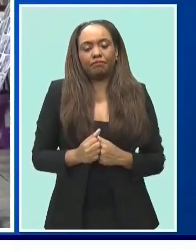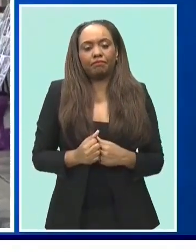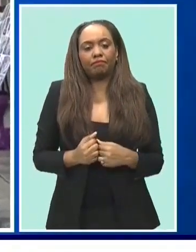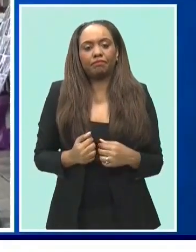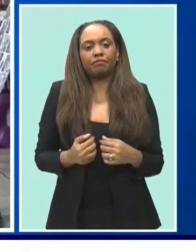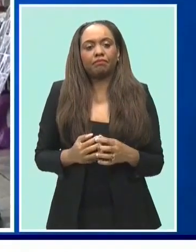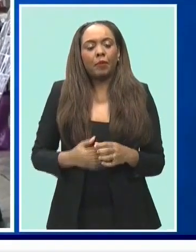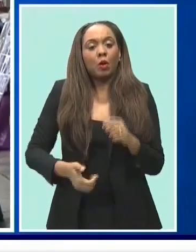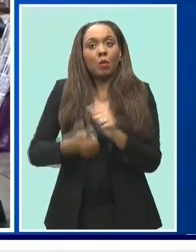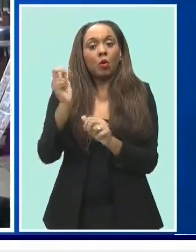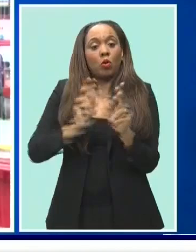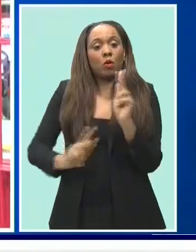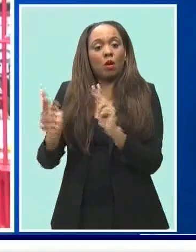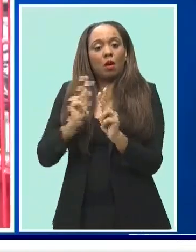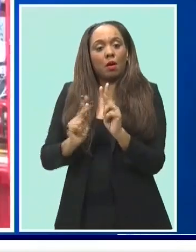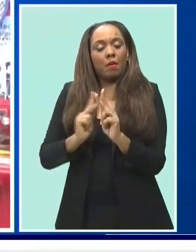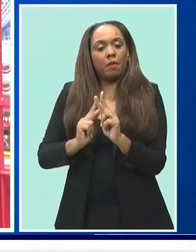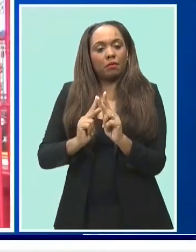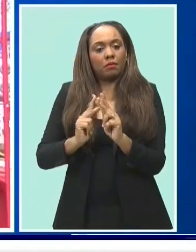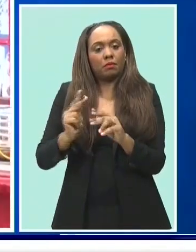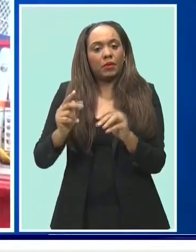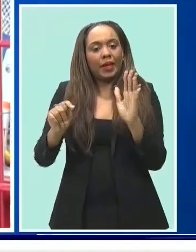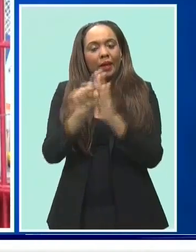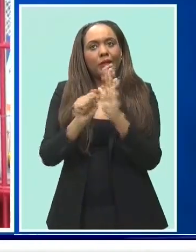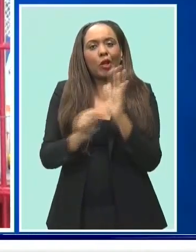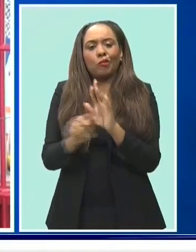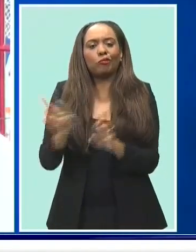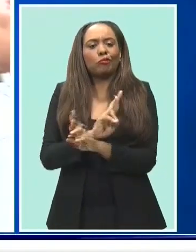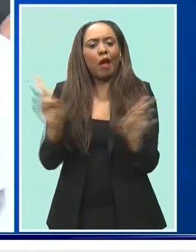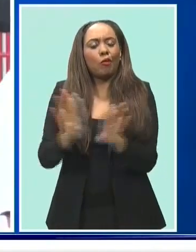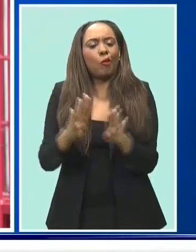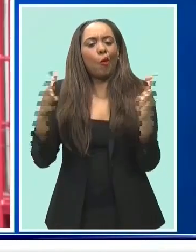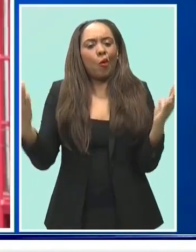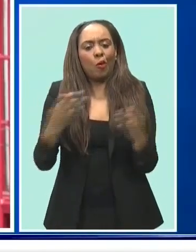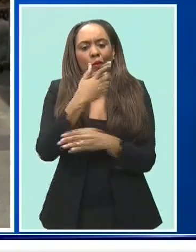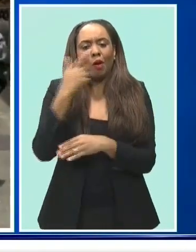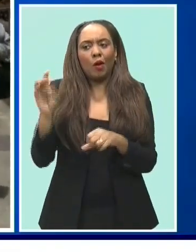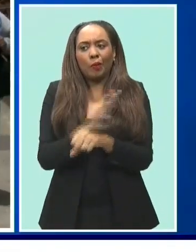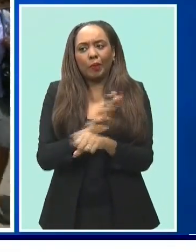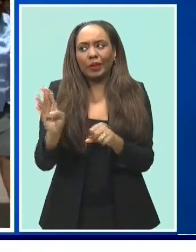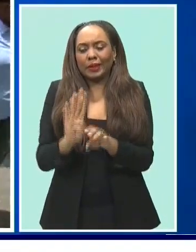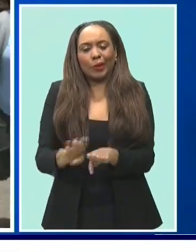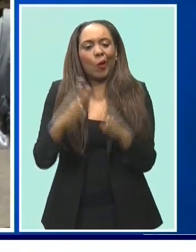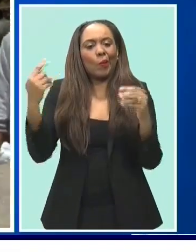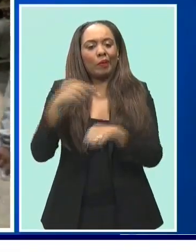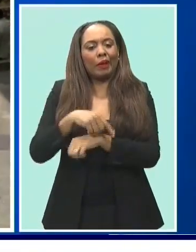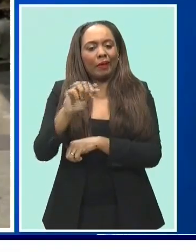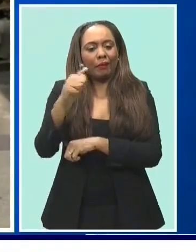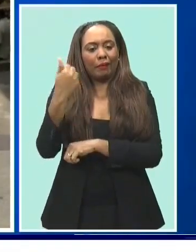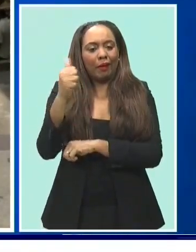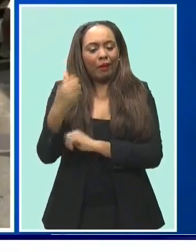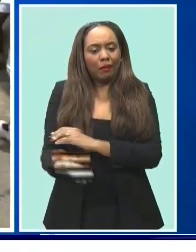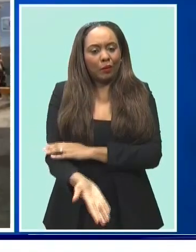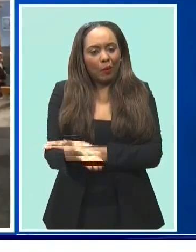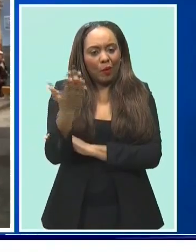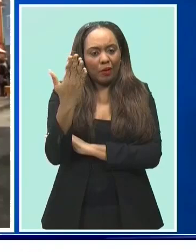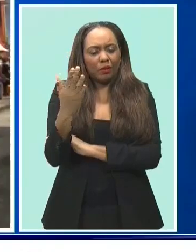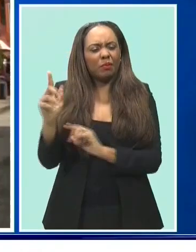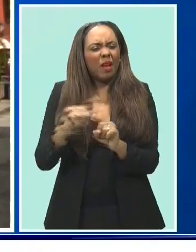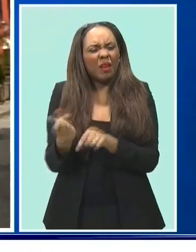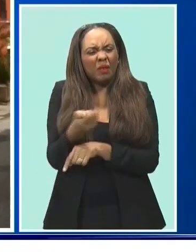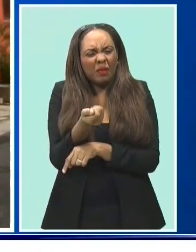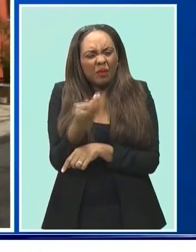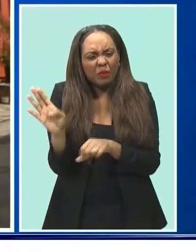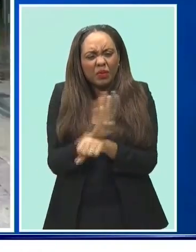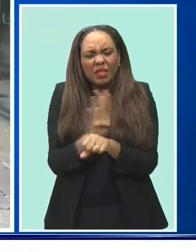in Bridgetown were ready to greet customers in keeping with the announcement that businesses would reopen at 10 a.m. However, a few were